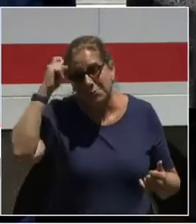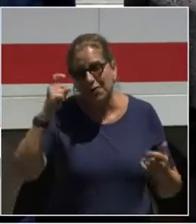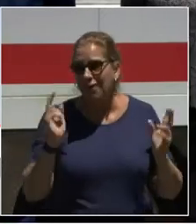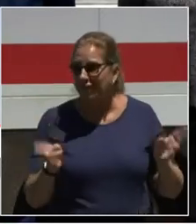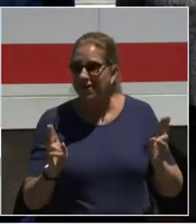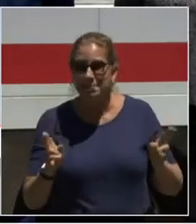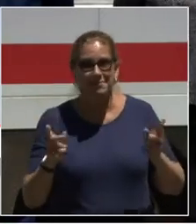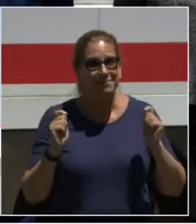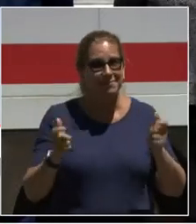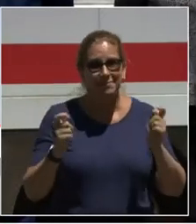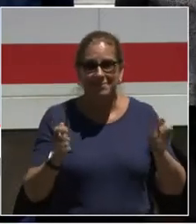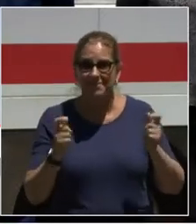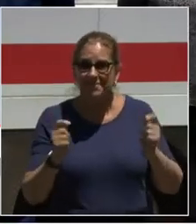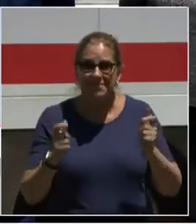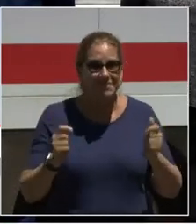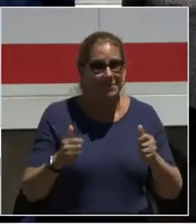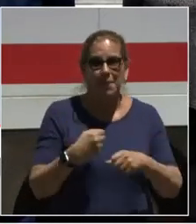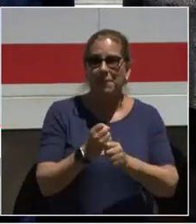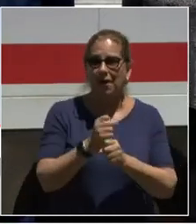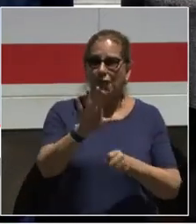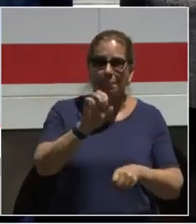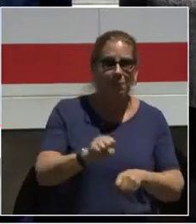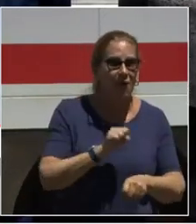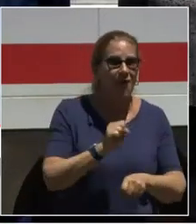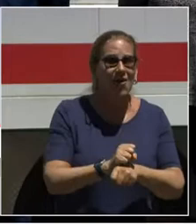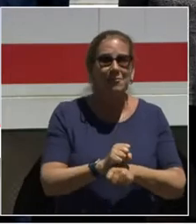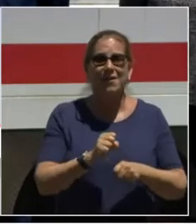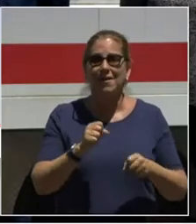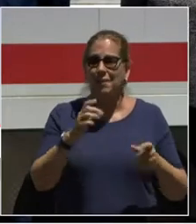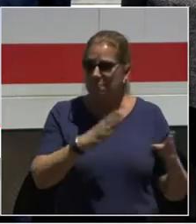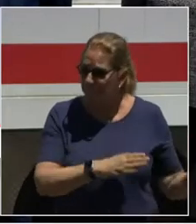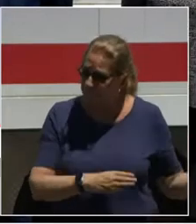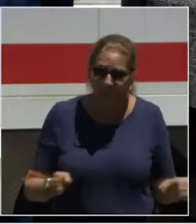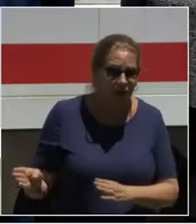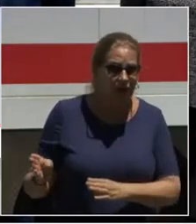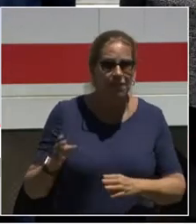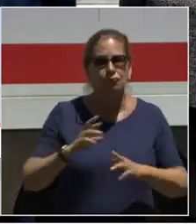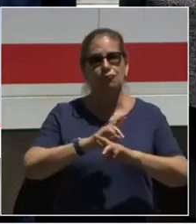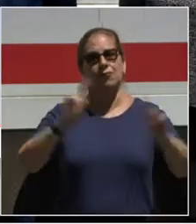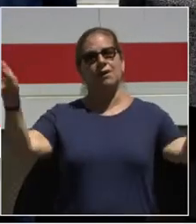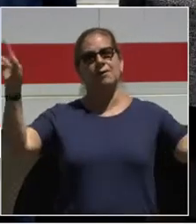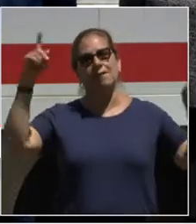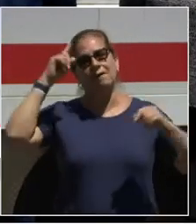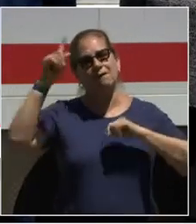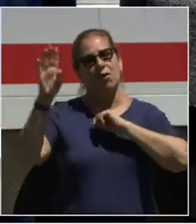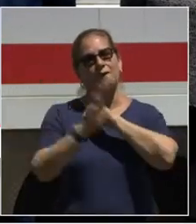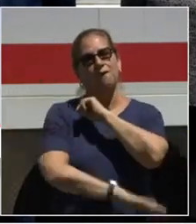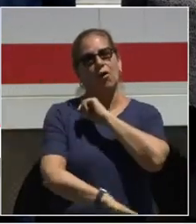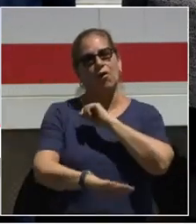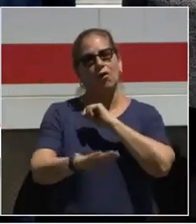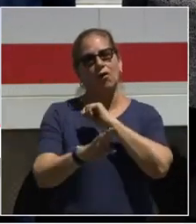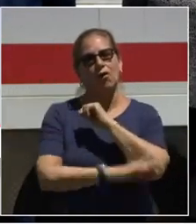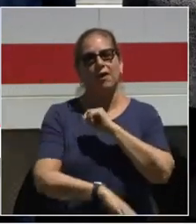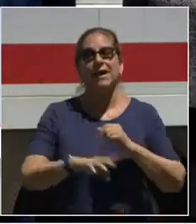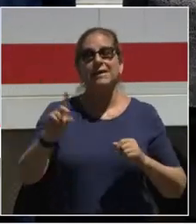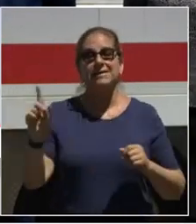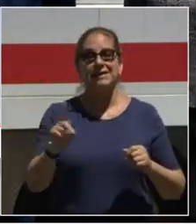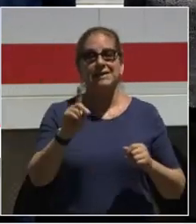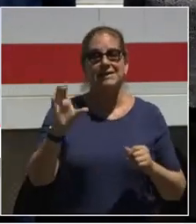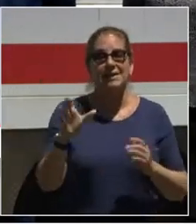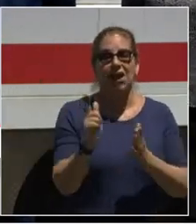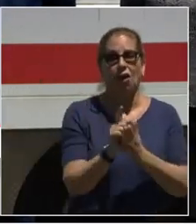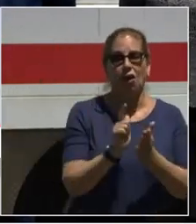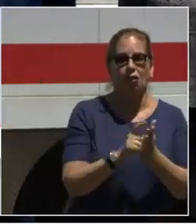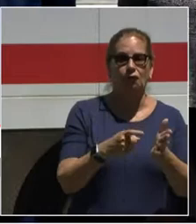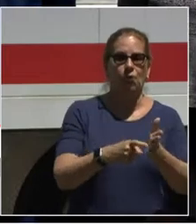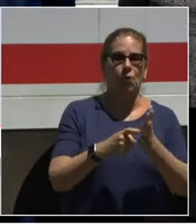Make your appointments, make your plan, and get it done. District law requires all children to be up to date on